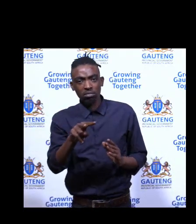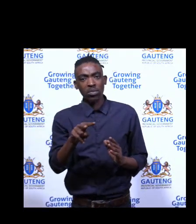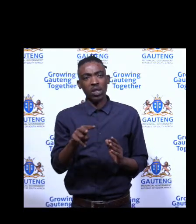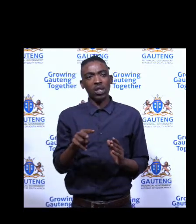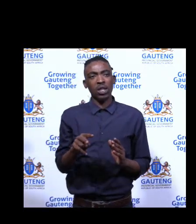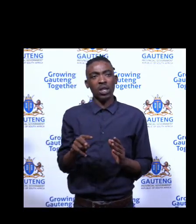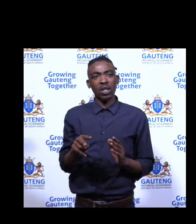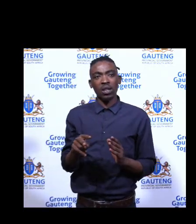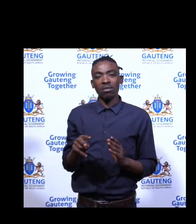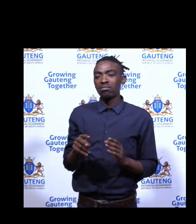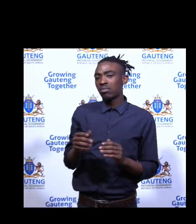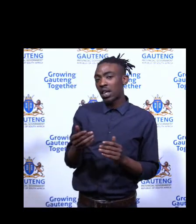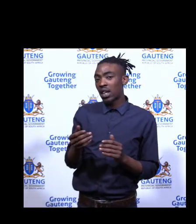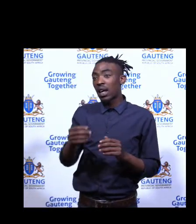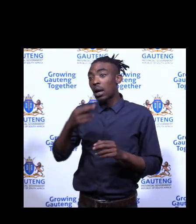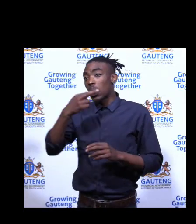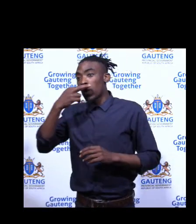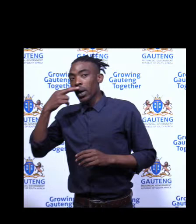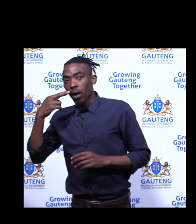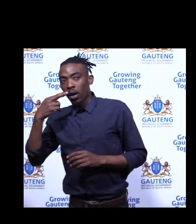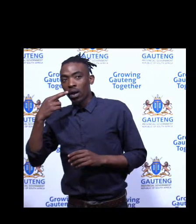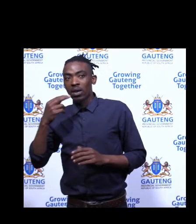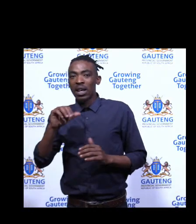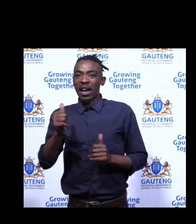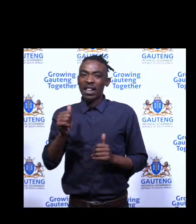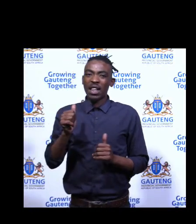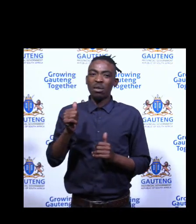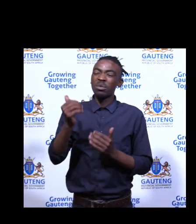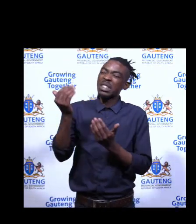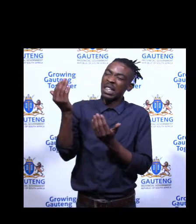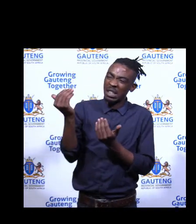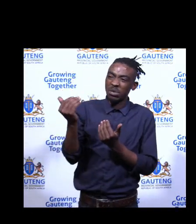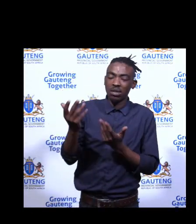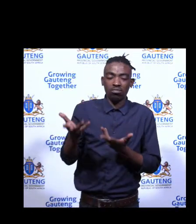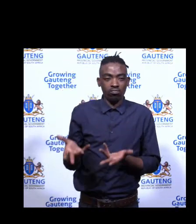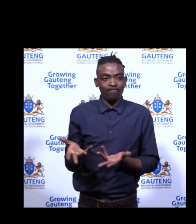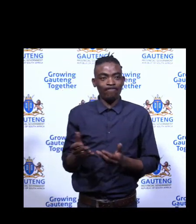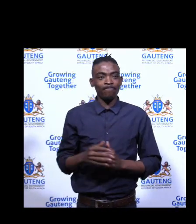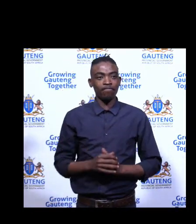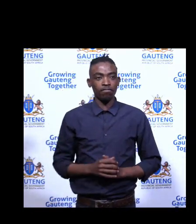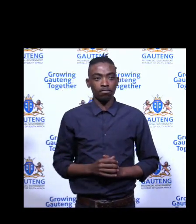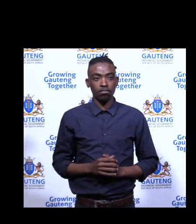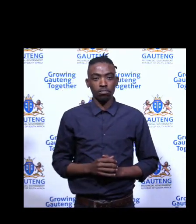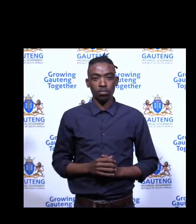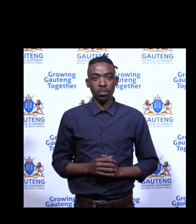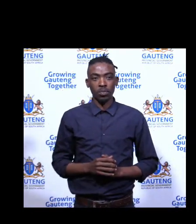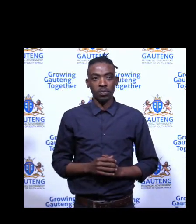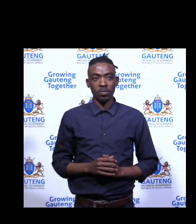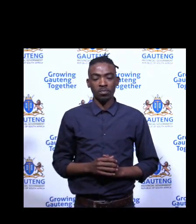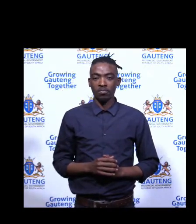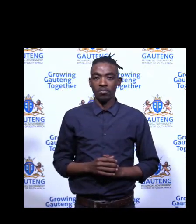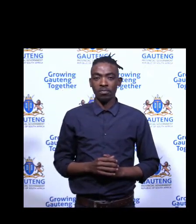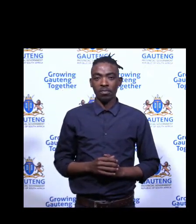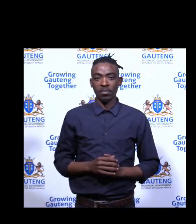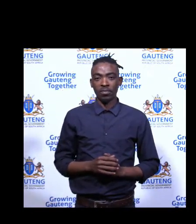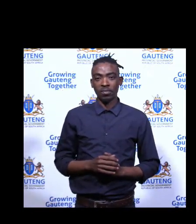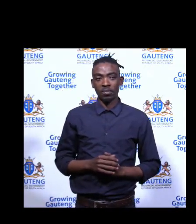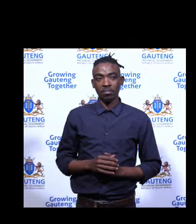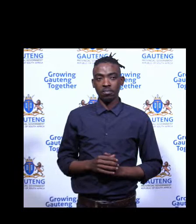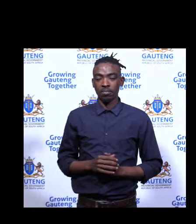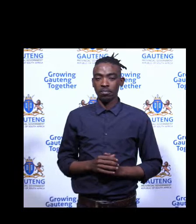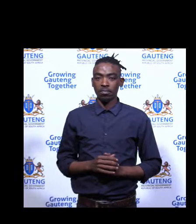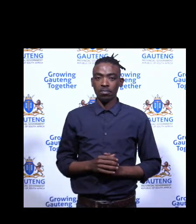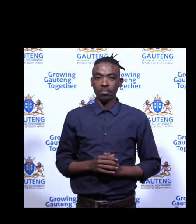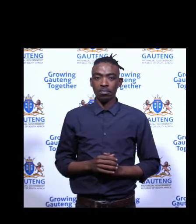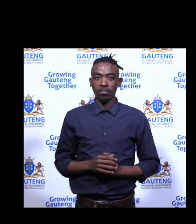a pessimistic scenario. An optimistic scenario is consistent with the peak being pushed further down the road, and an optimistic